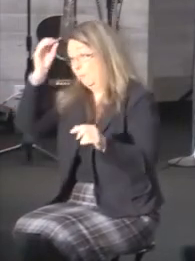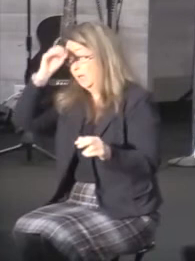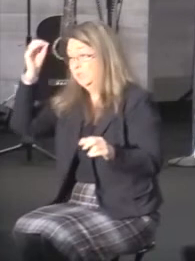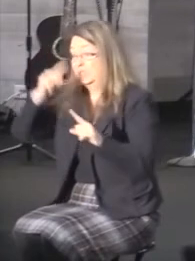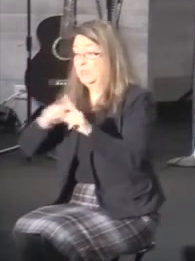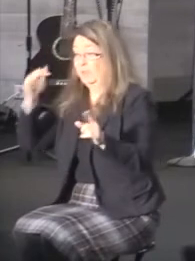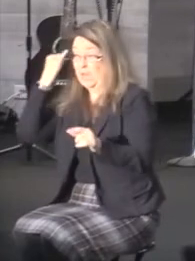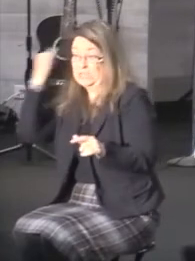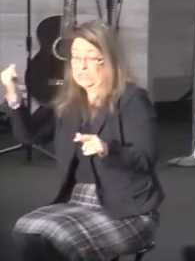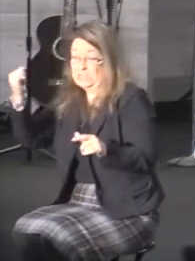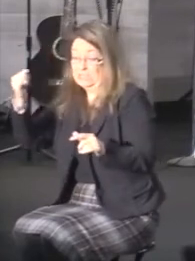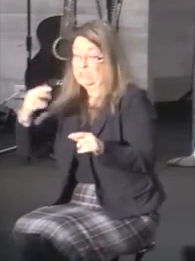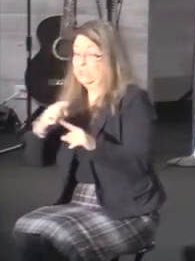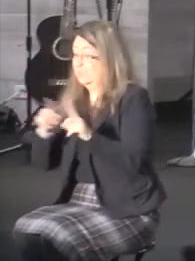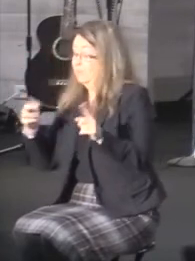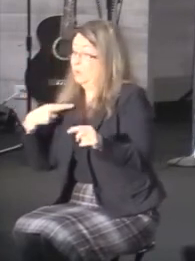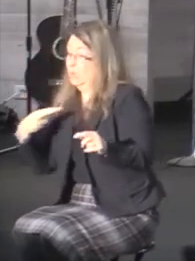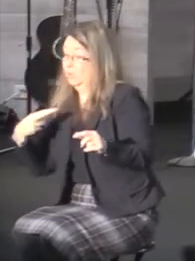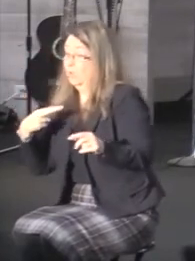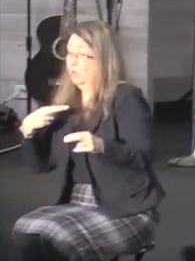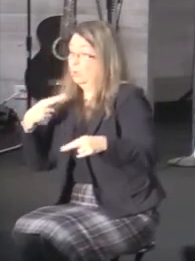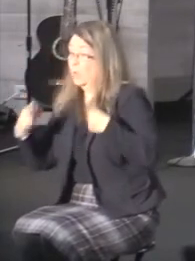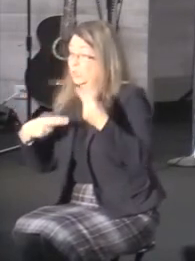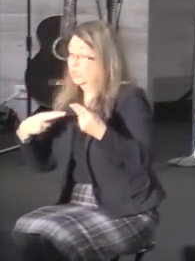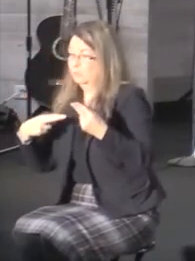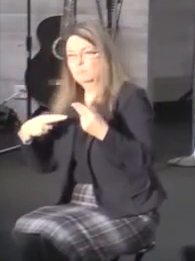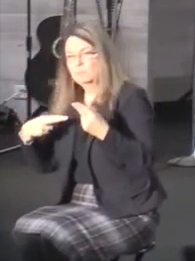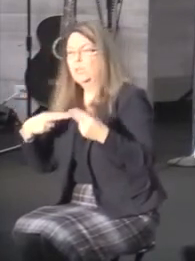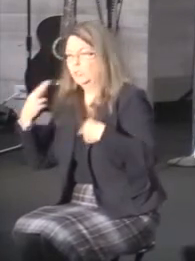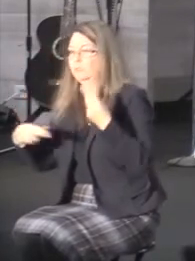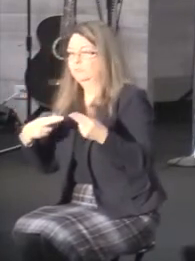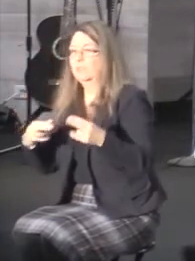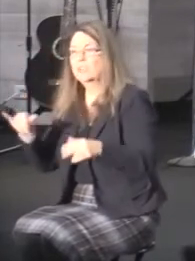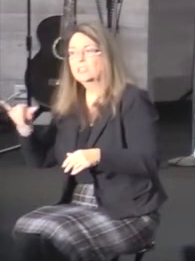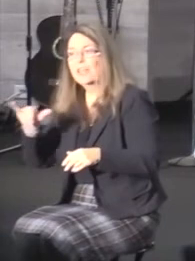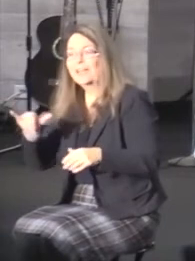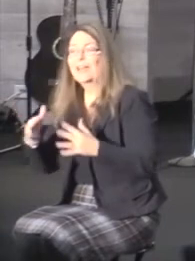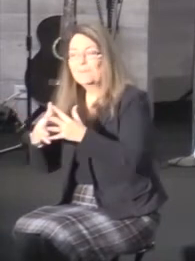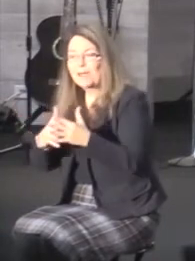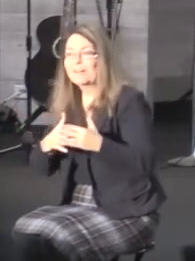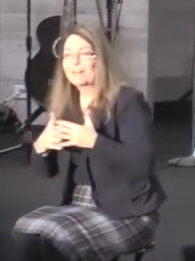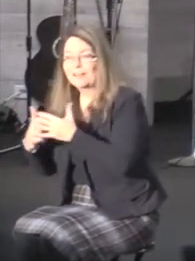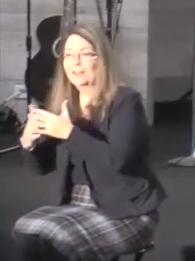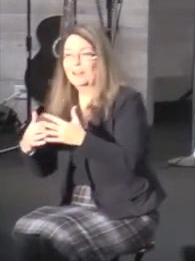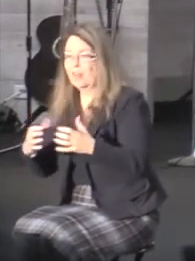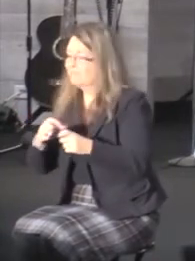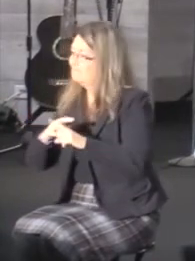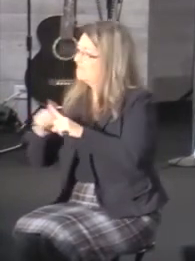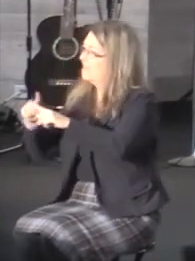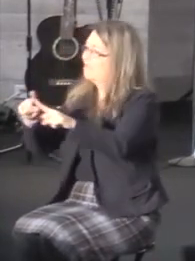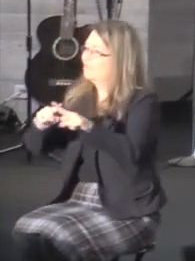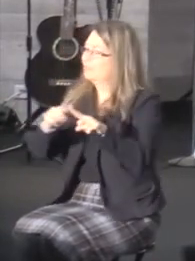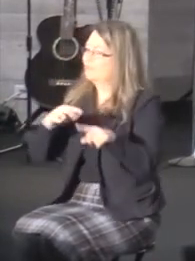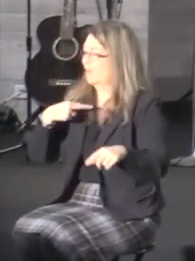and different ideas. And you know, that's kind of like a lot about America, is it not? I mean, there are a lot of different religious diversity, a lot of